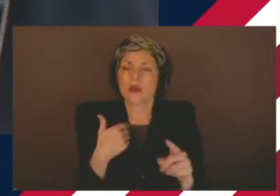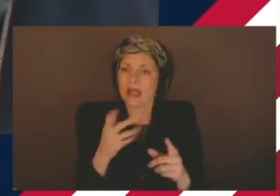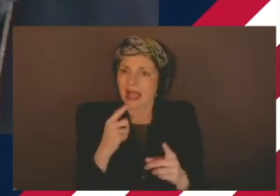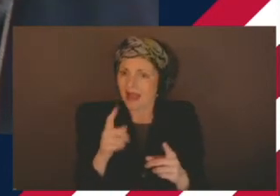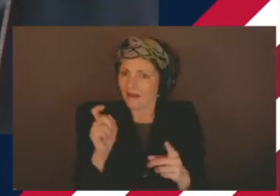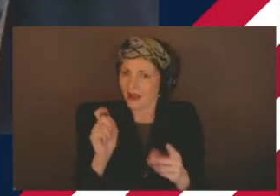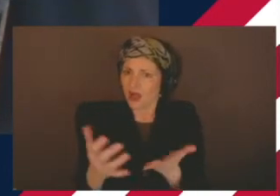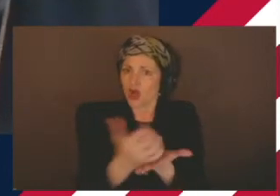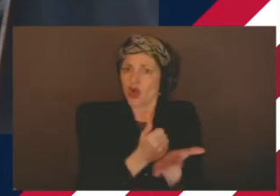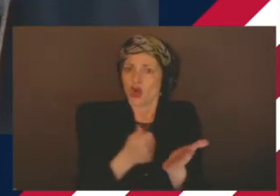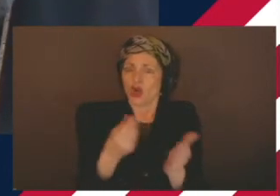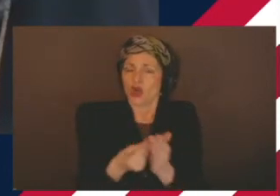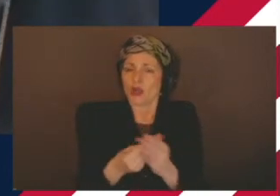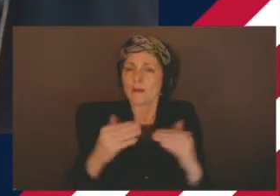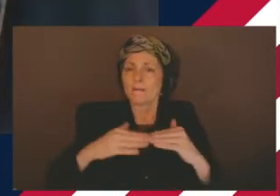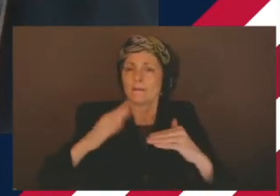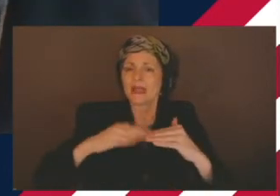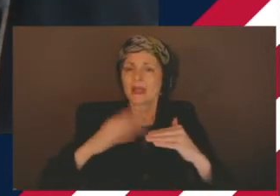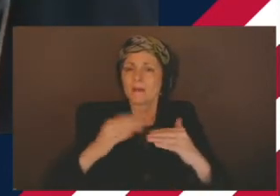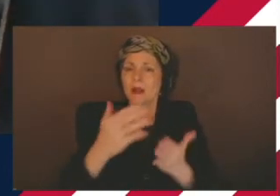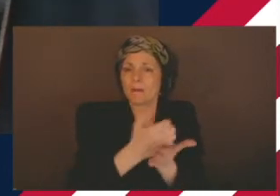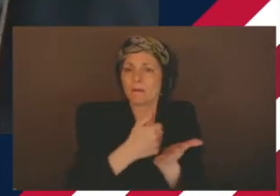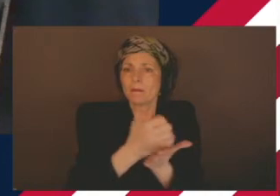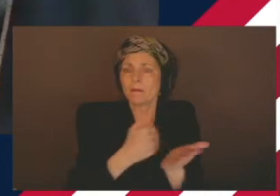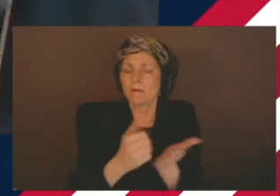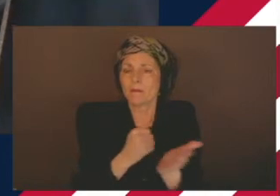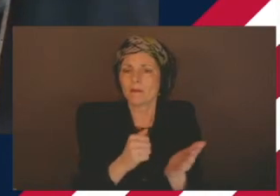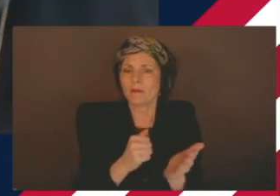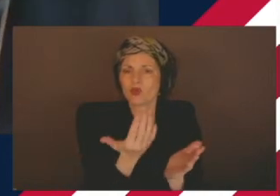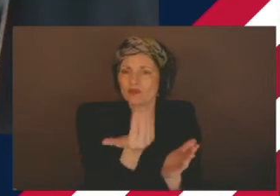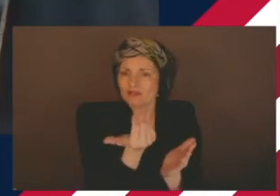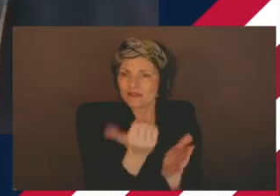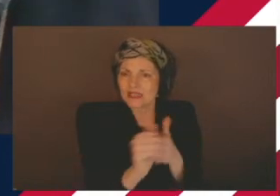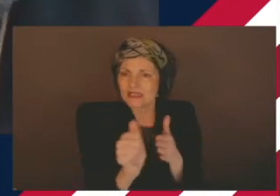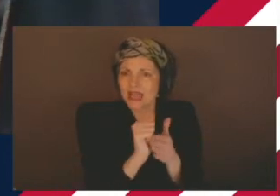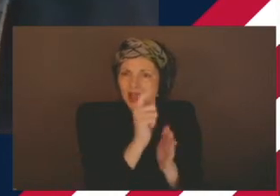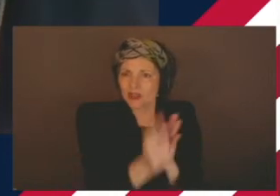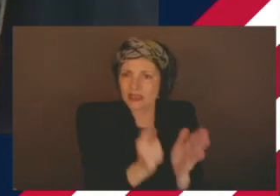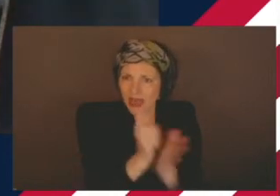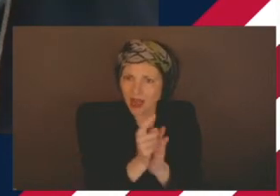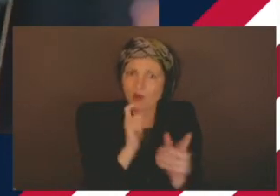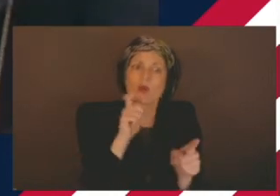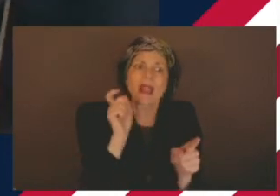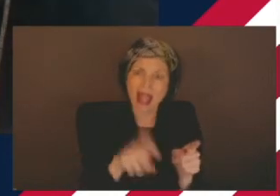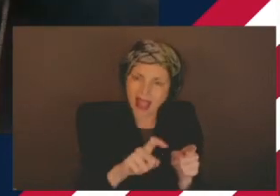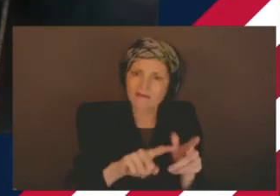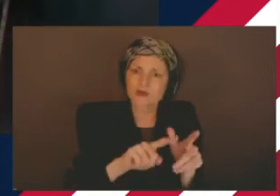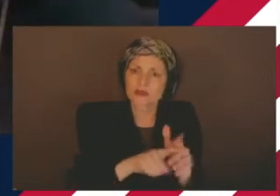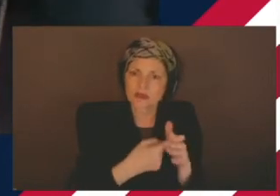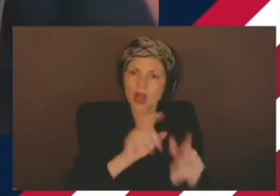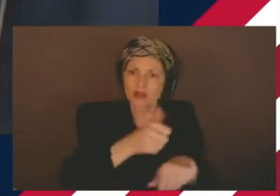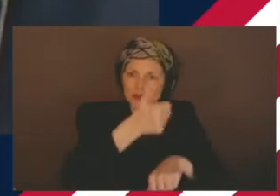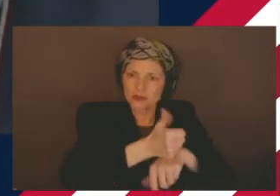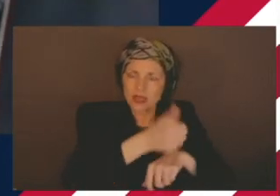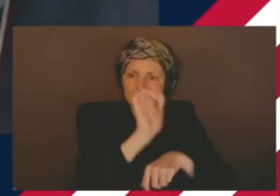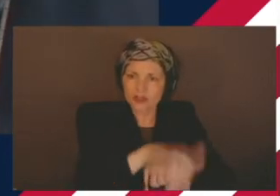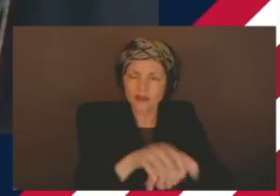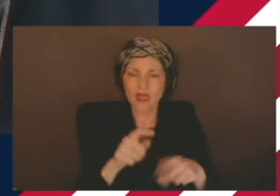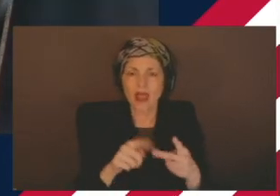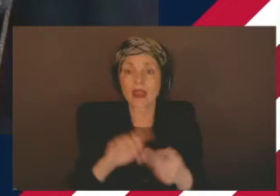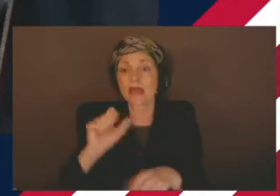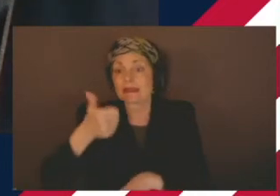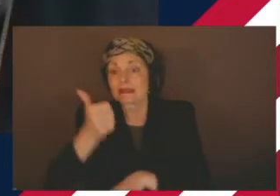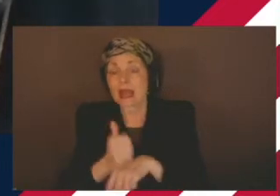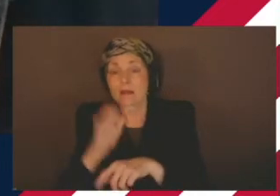to immediately lift 39 to 40 million people out of poverty. We must establish a federal jobs program, the Jubilee